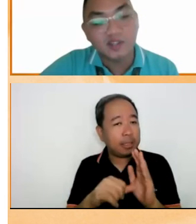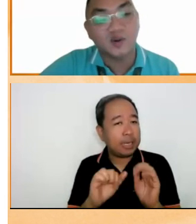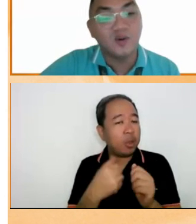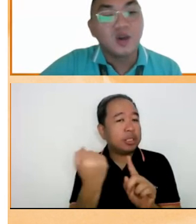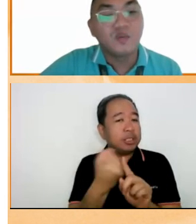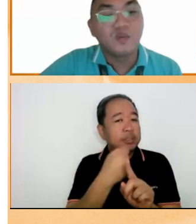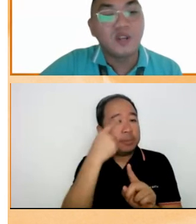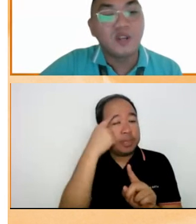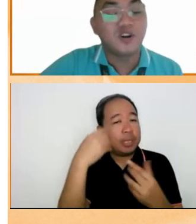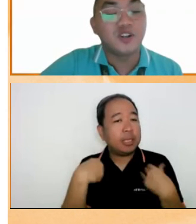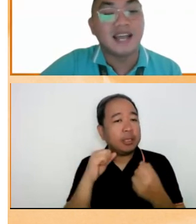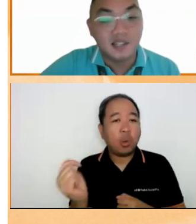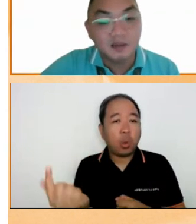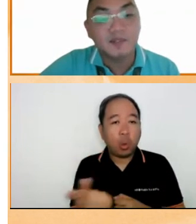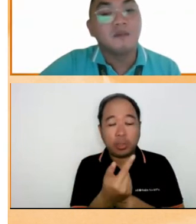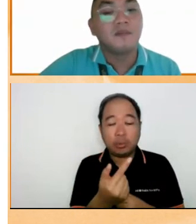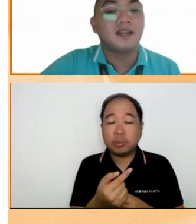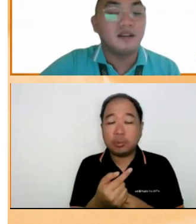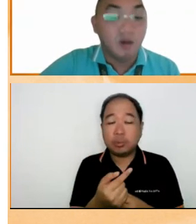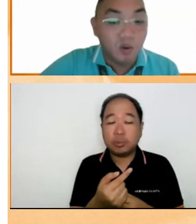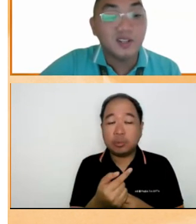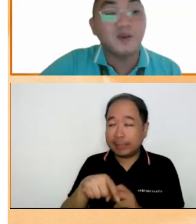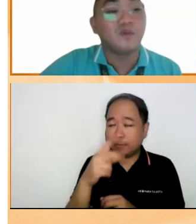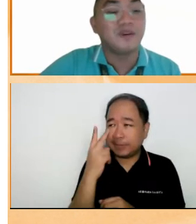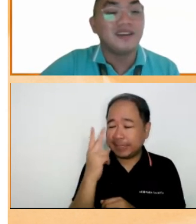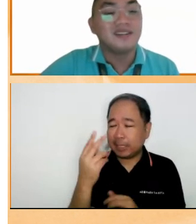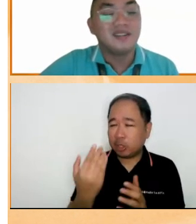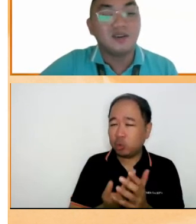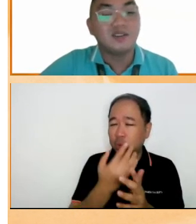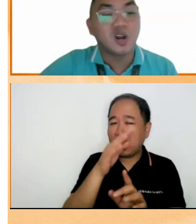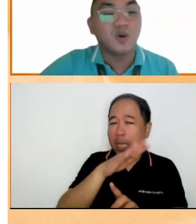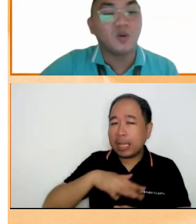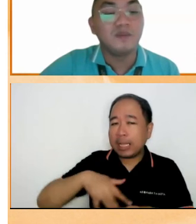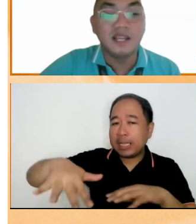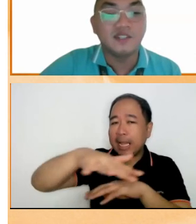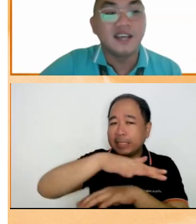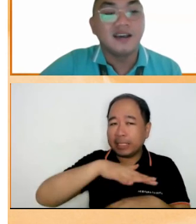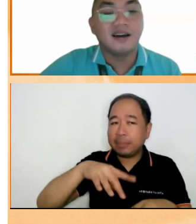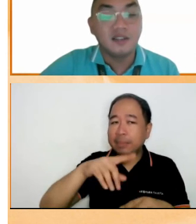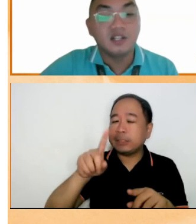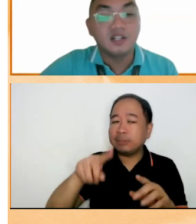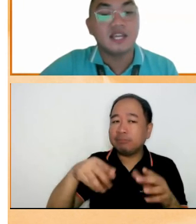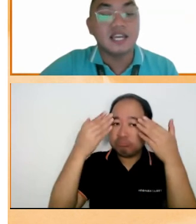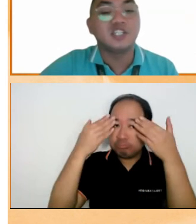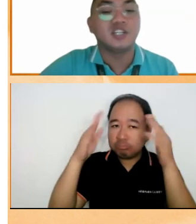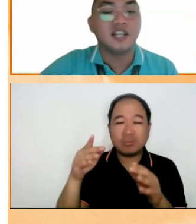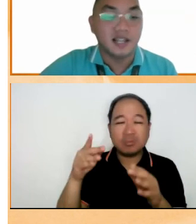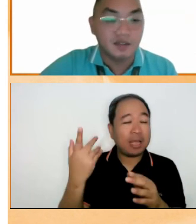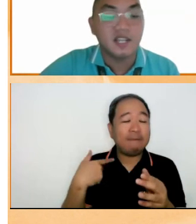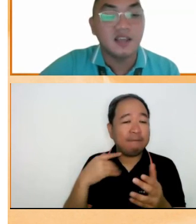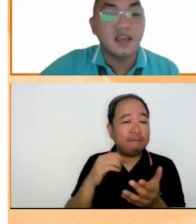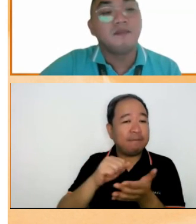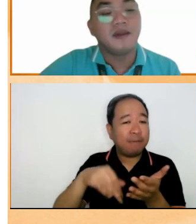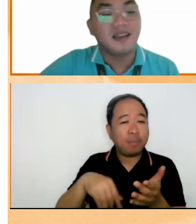Filipinos. In doing so, we need to look for new landscapes, but only to be open to construct our old beliefs acknowledge